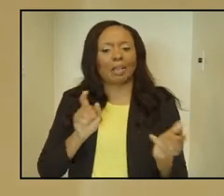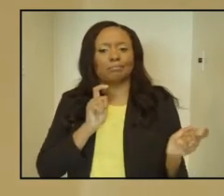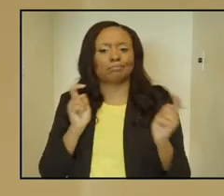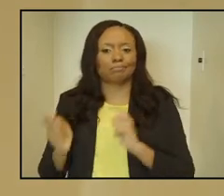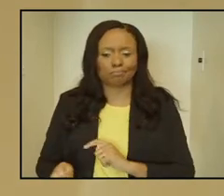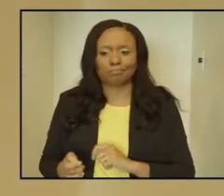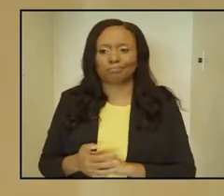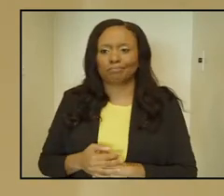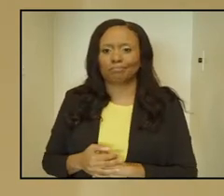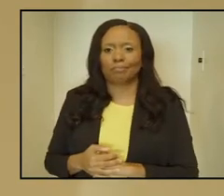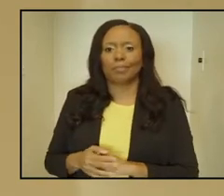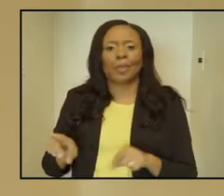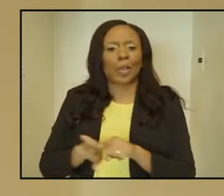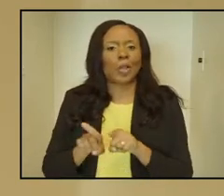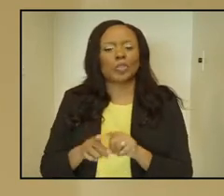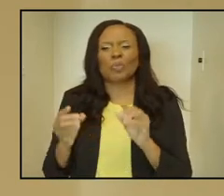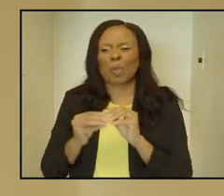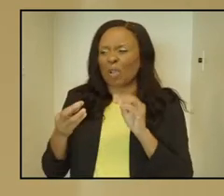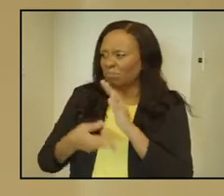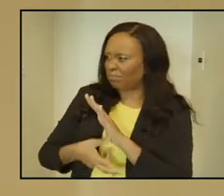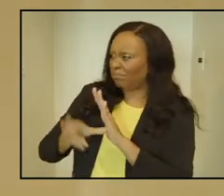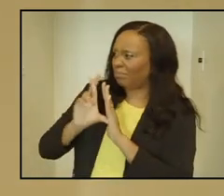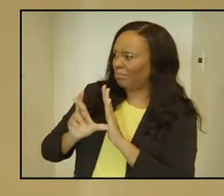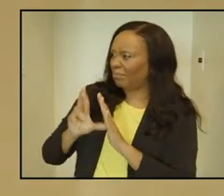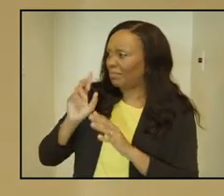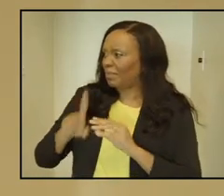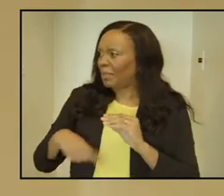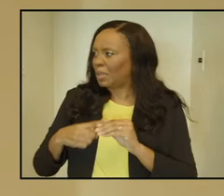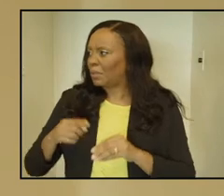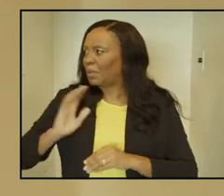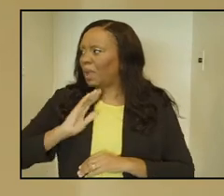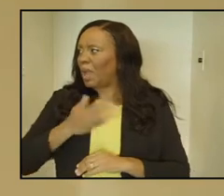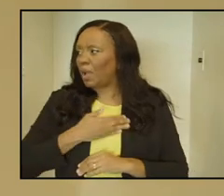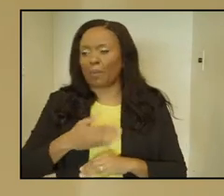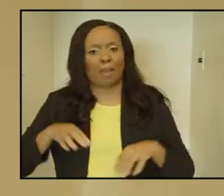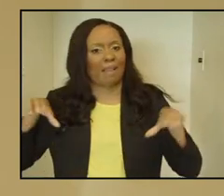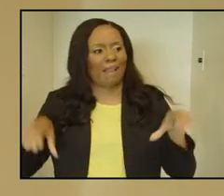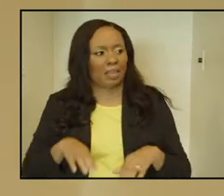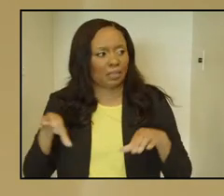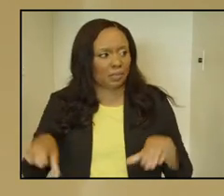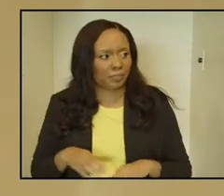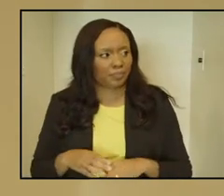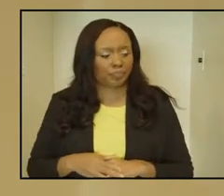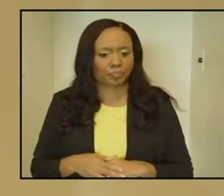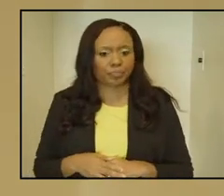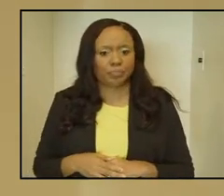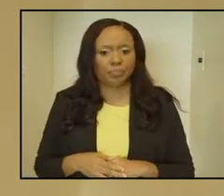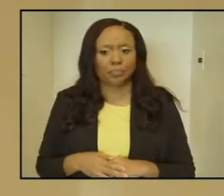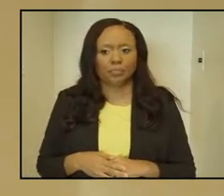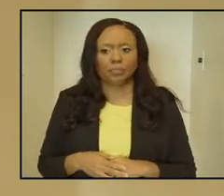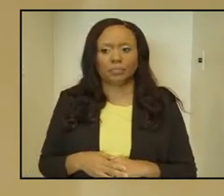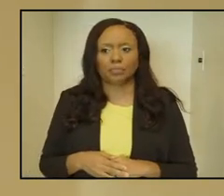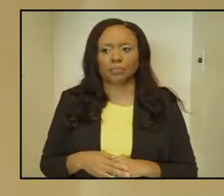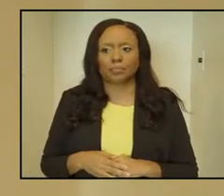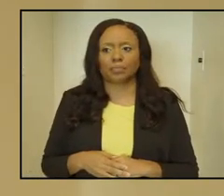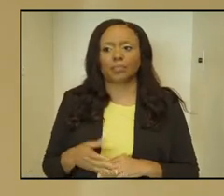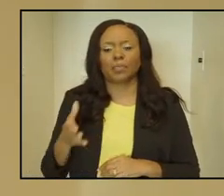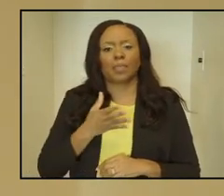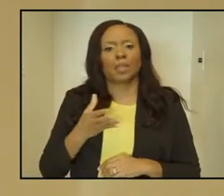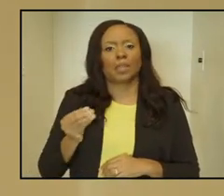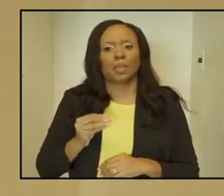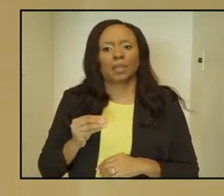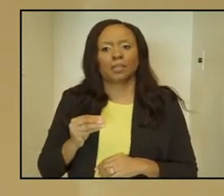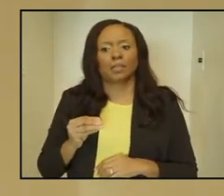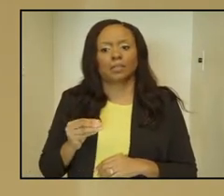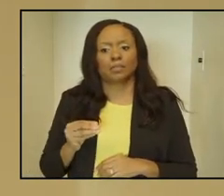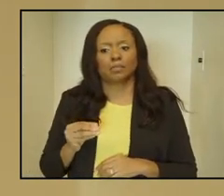ongoing review of the legislation that governs our activities, again, an exercise in which our valued stakeholders are